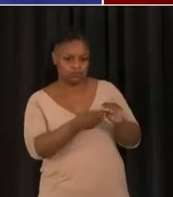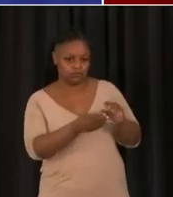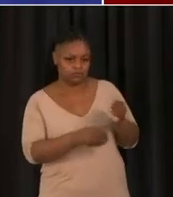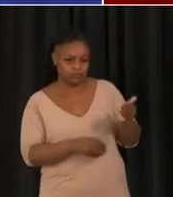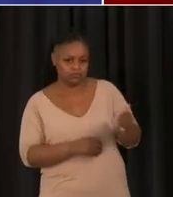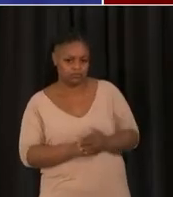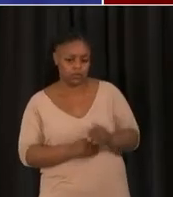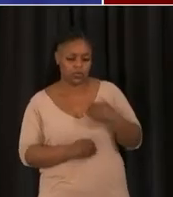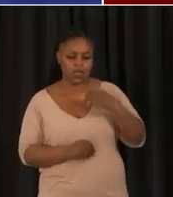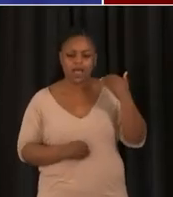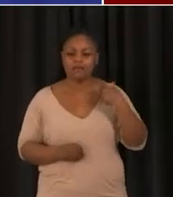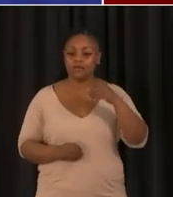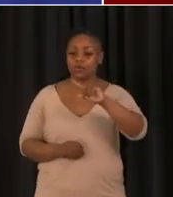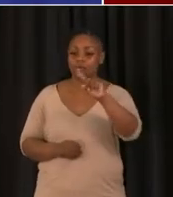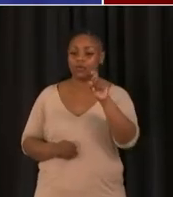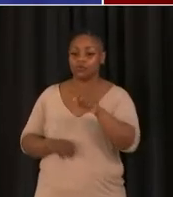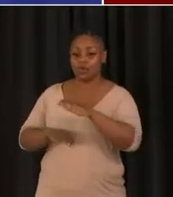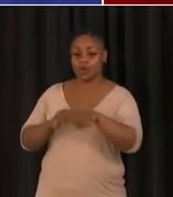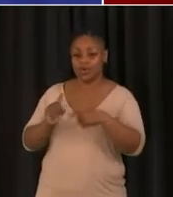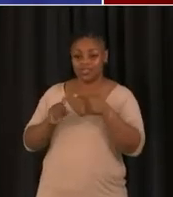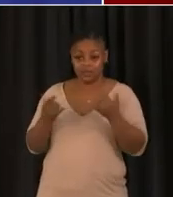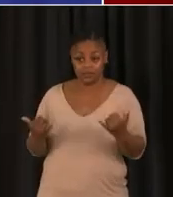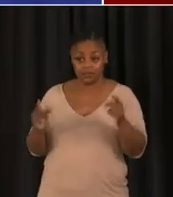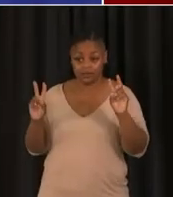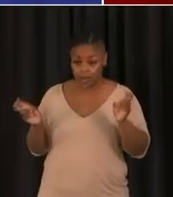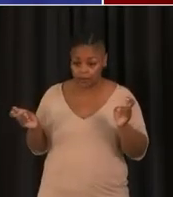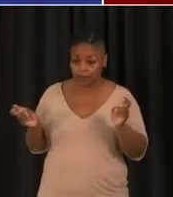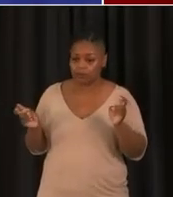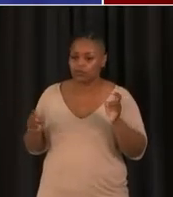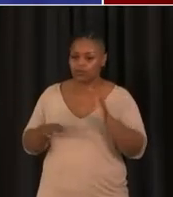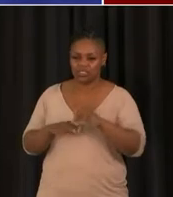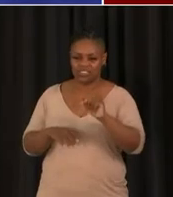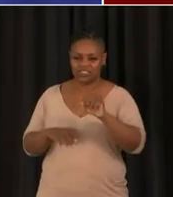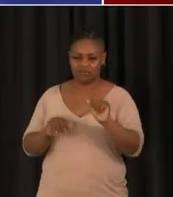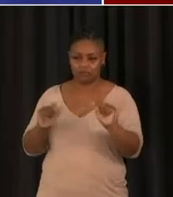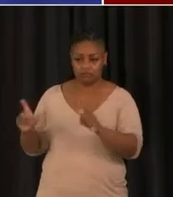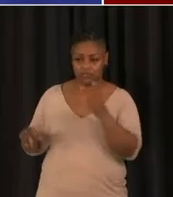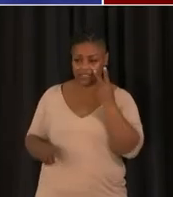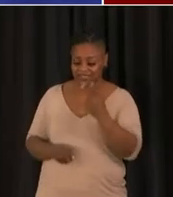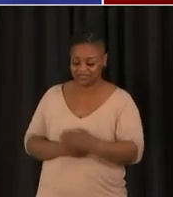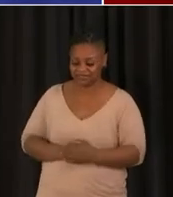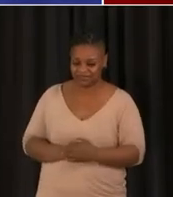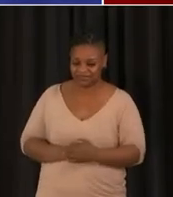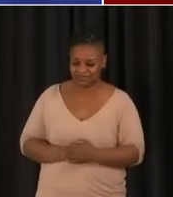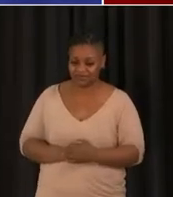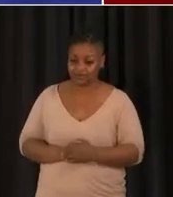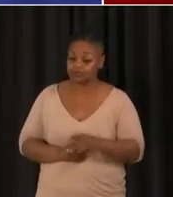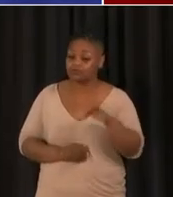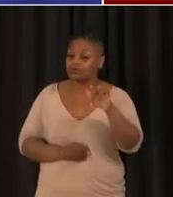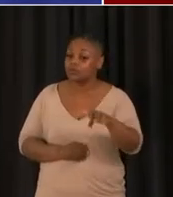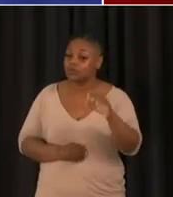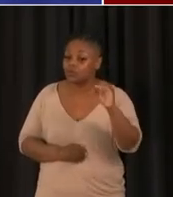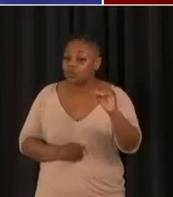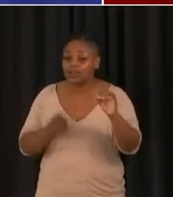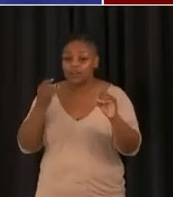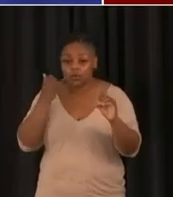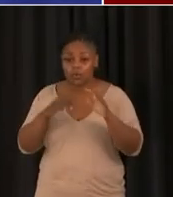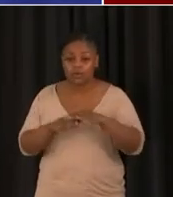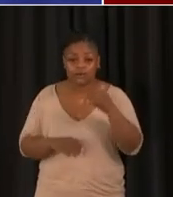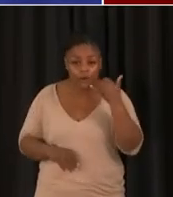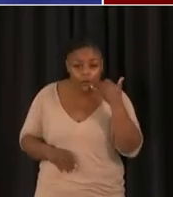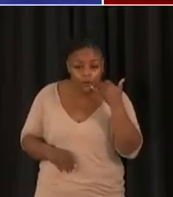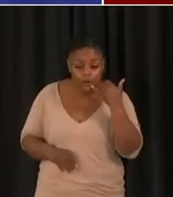I want to bring in our first guest who's been with us on the check-in before, and that's Commissioner Karima Woods. She